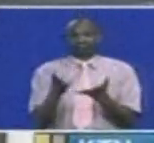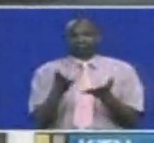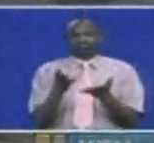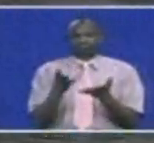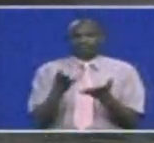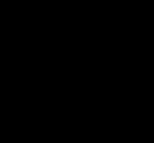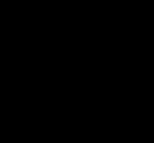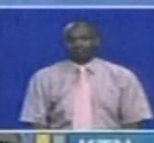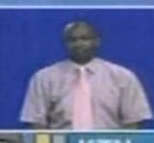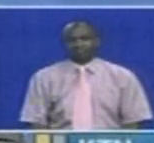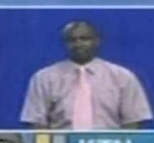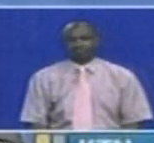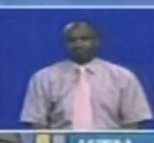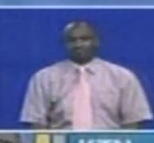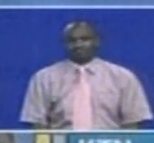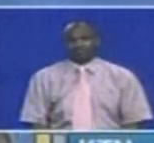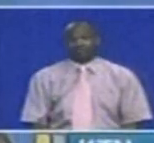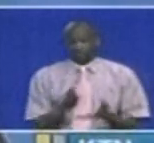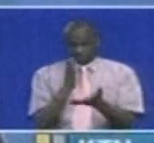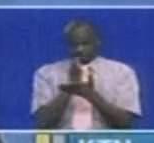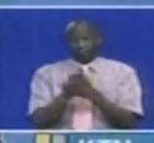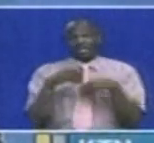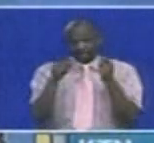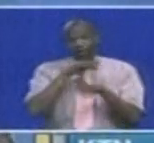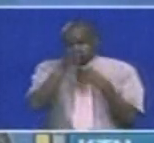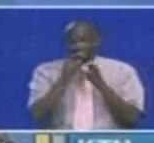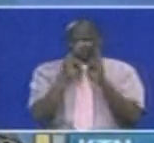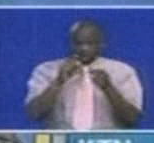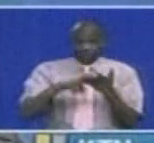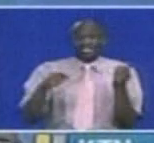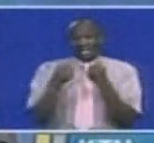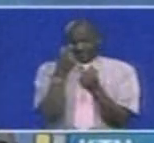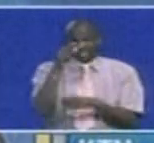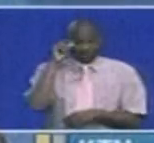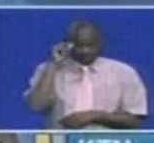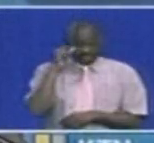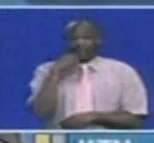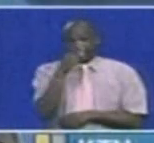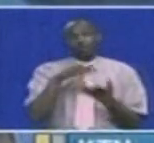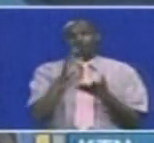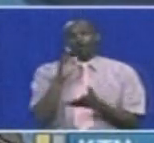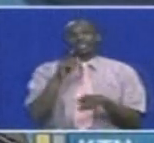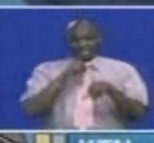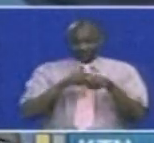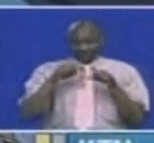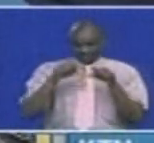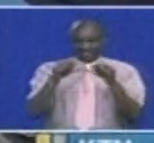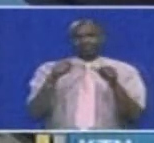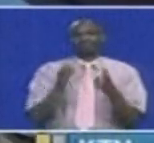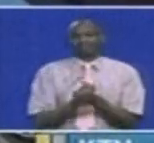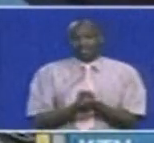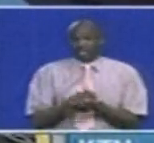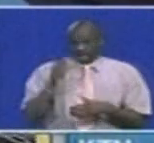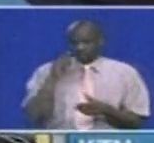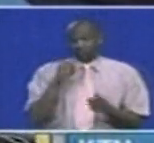KTN, Mombasa. And of course, we'll be giving you all the results and what is going on in the coastal town. The school games now. To motorsport,